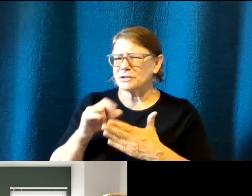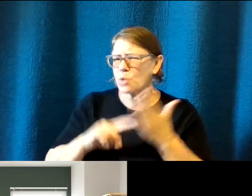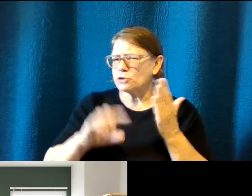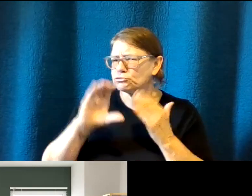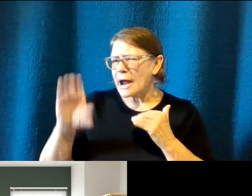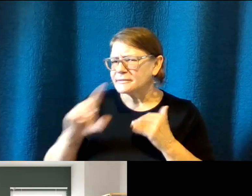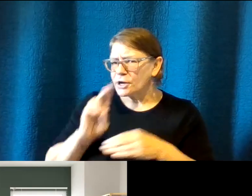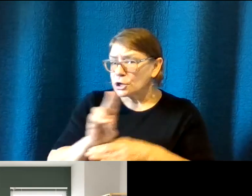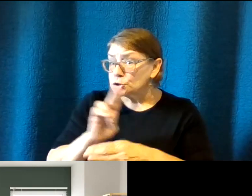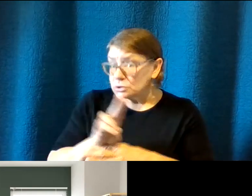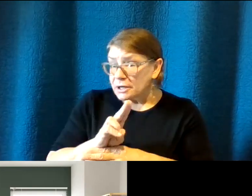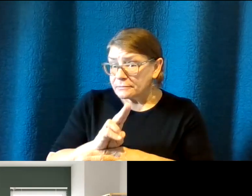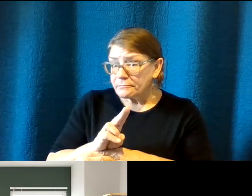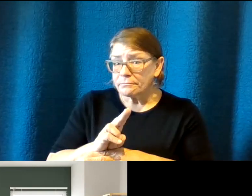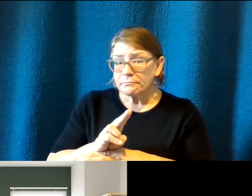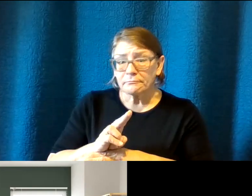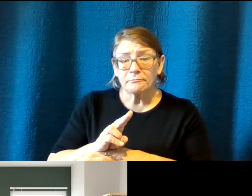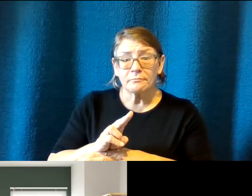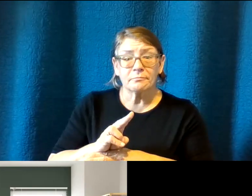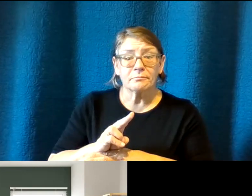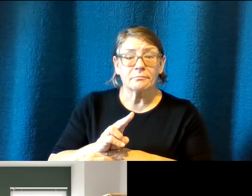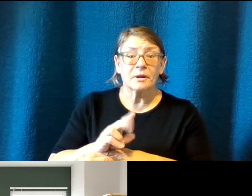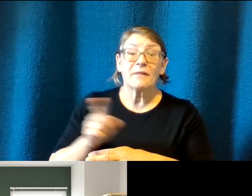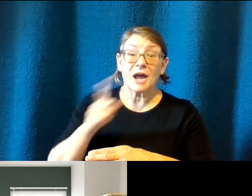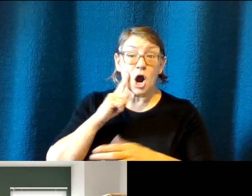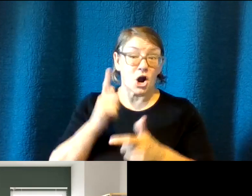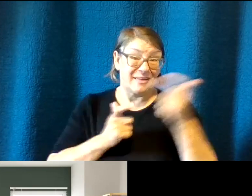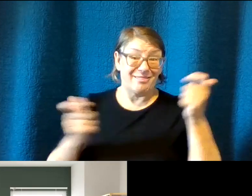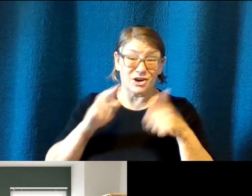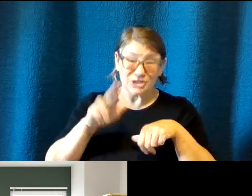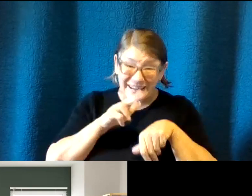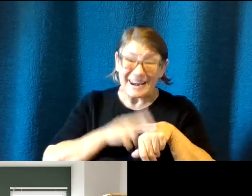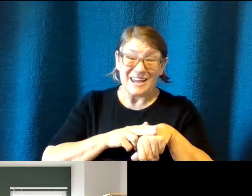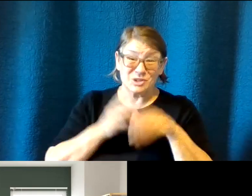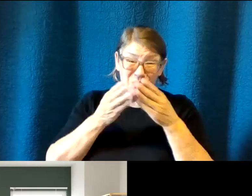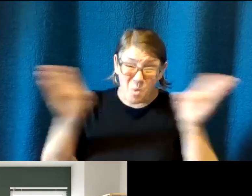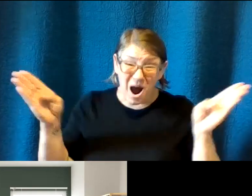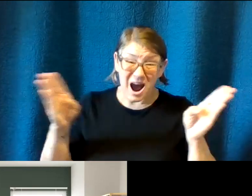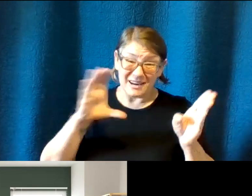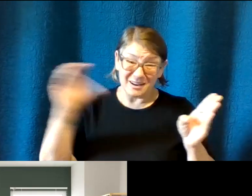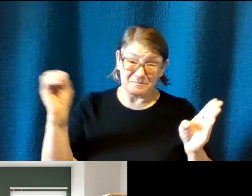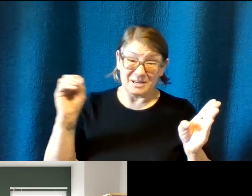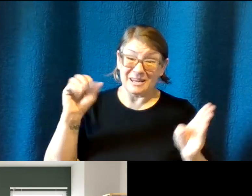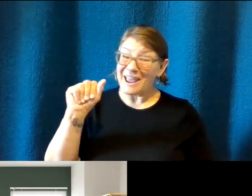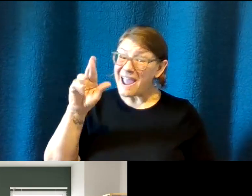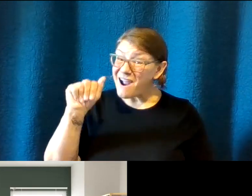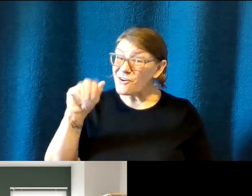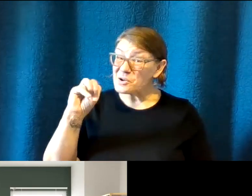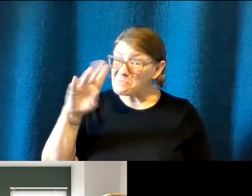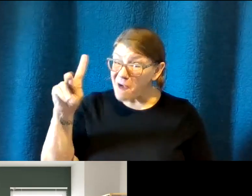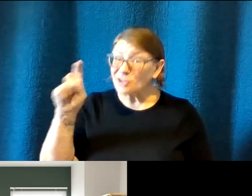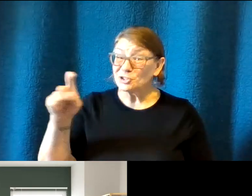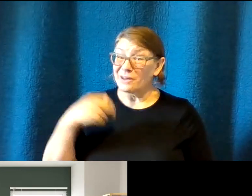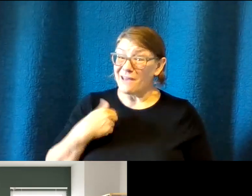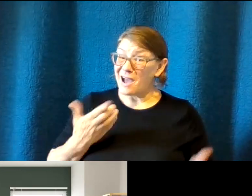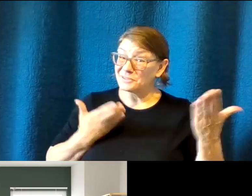using, I mean, as noted, they are a very large nationwide company, so they should have services. And